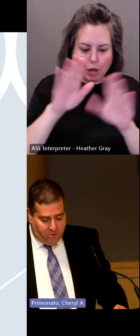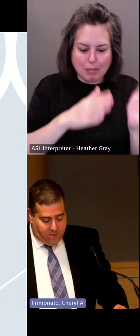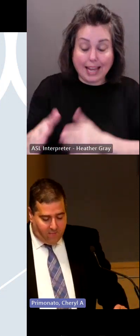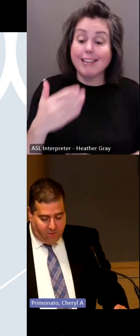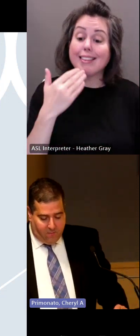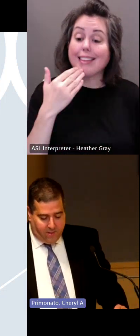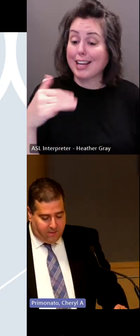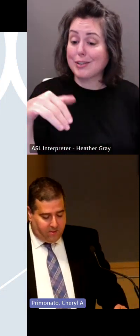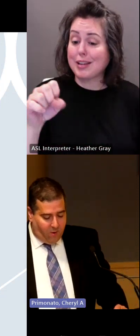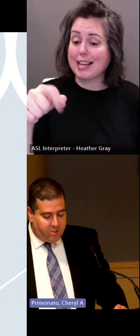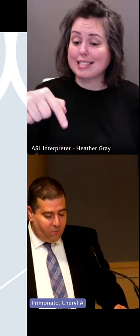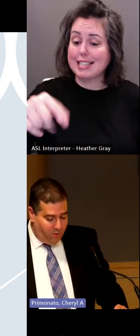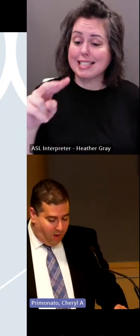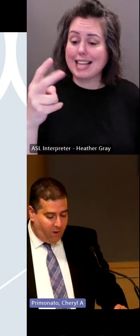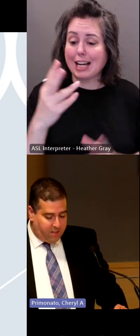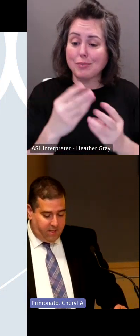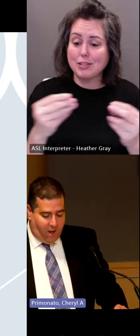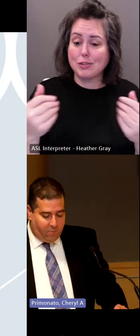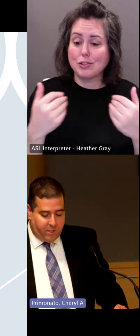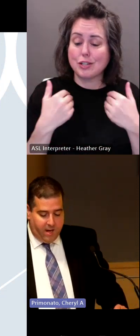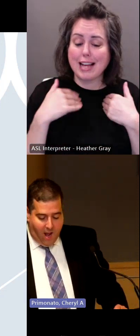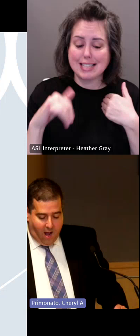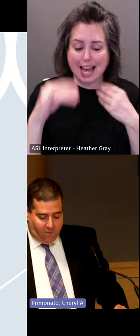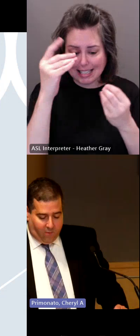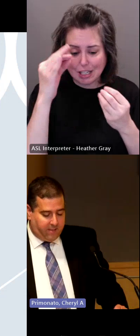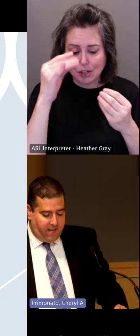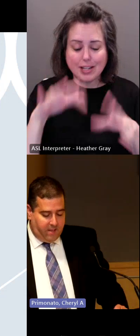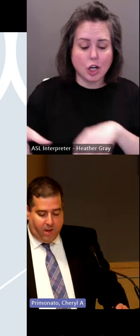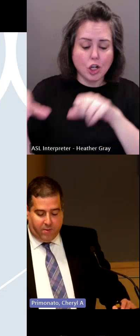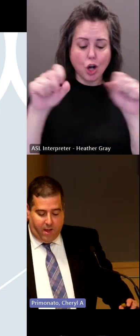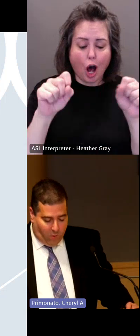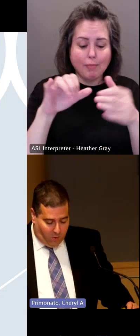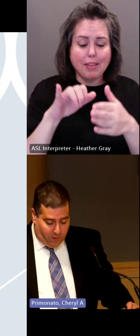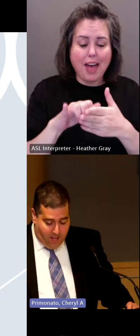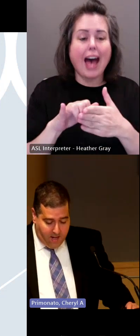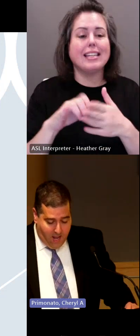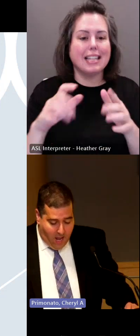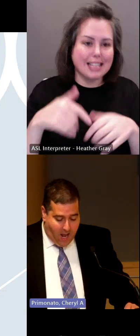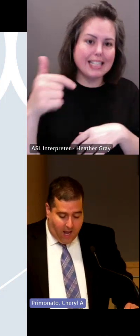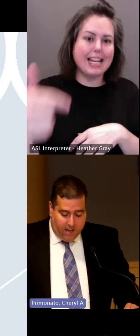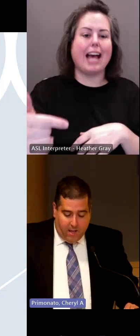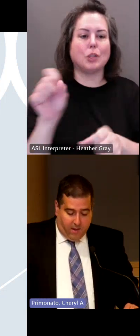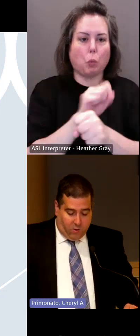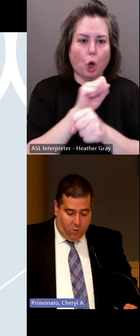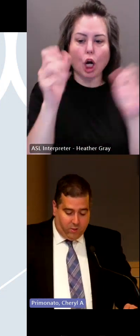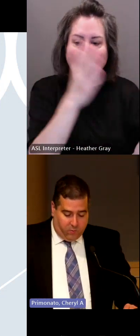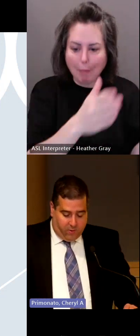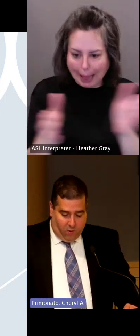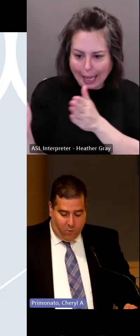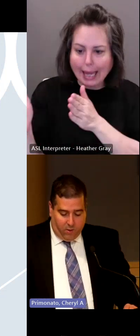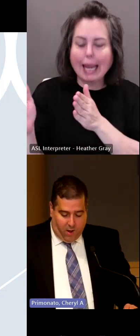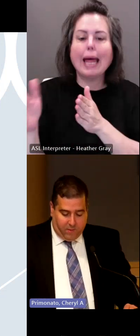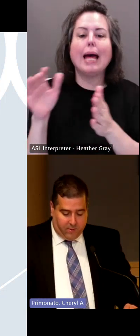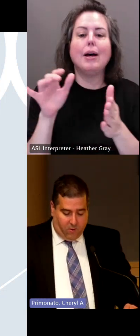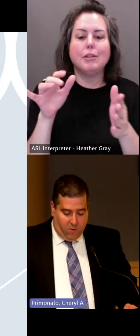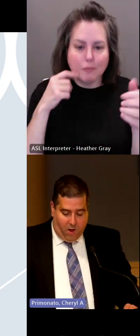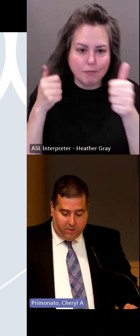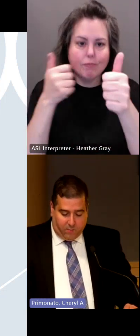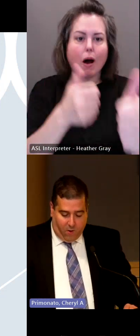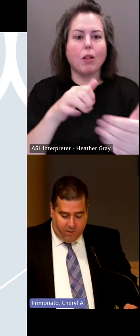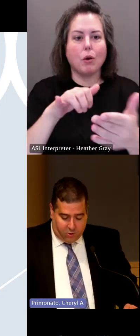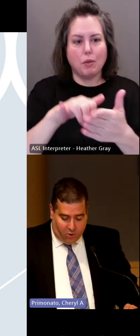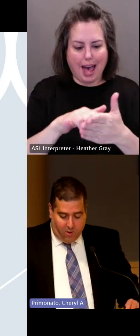second resolution I have for committee's consideration would authorize the adoption of our next 18-month work plan. In accordance with our board adopted